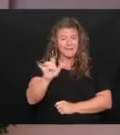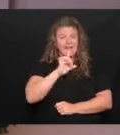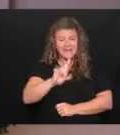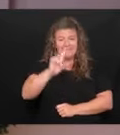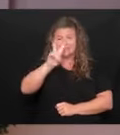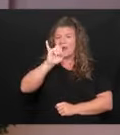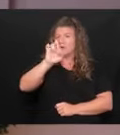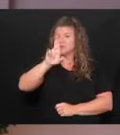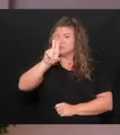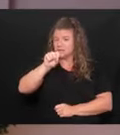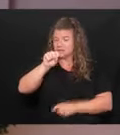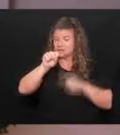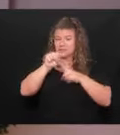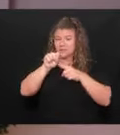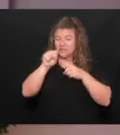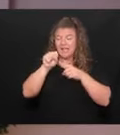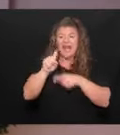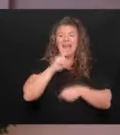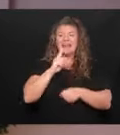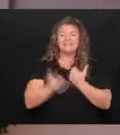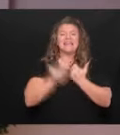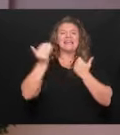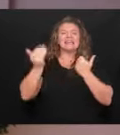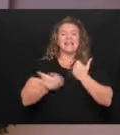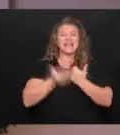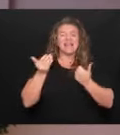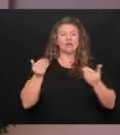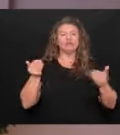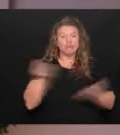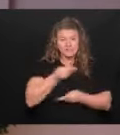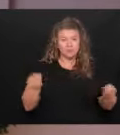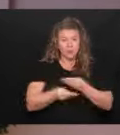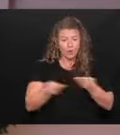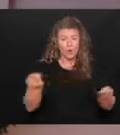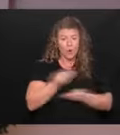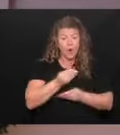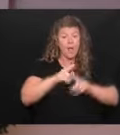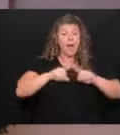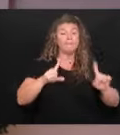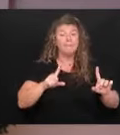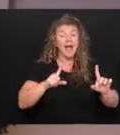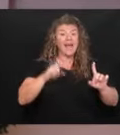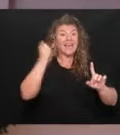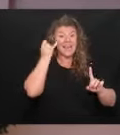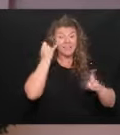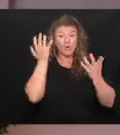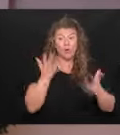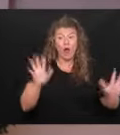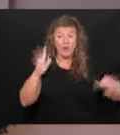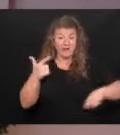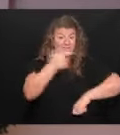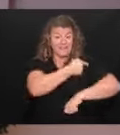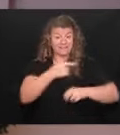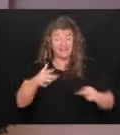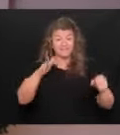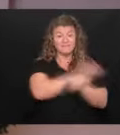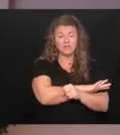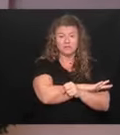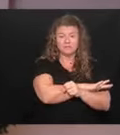virus, and it's very easily transmissible. But people that are fully vaccinated don't go to